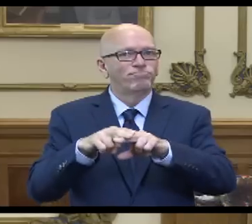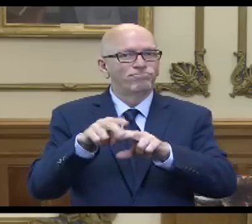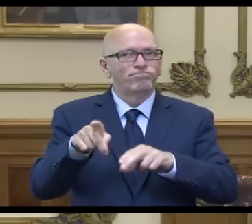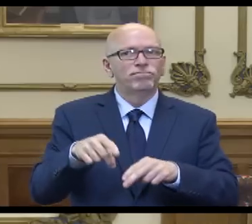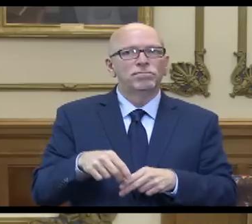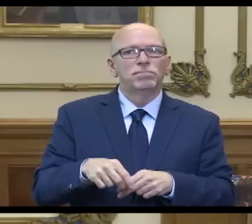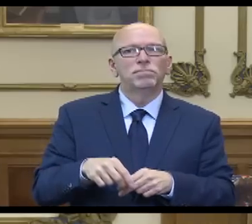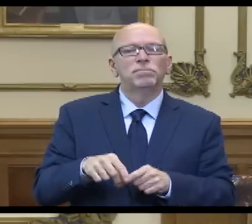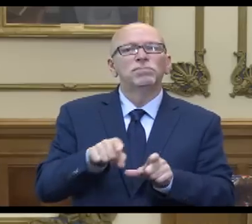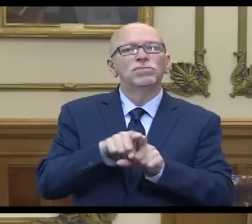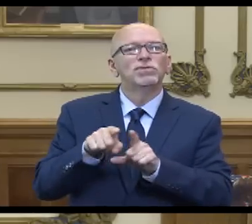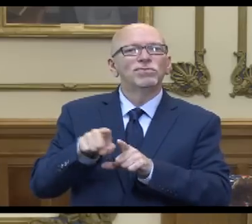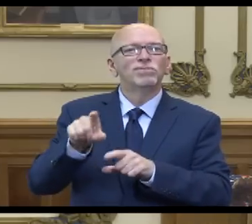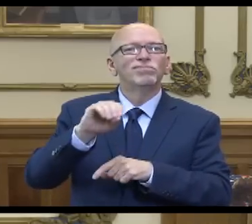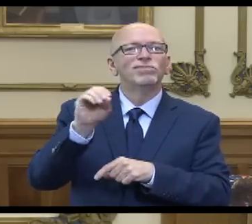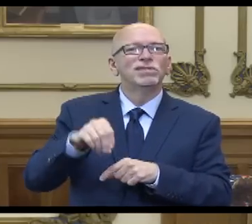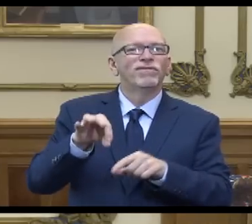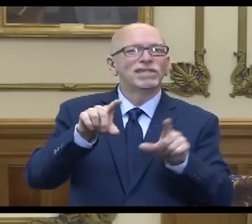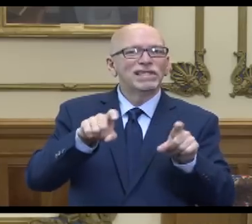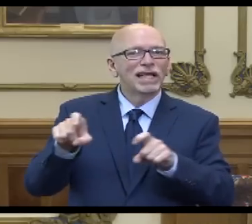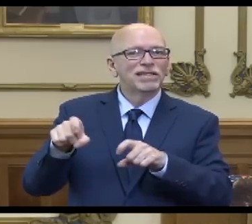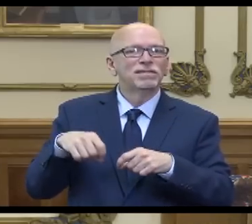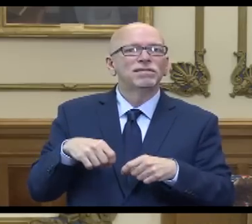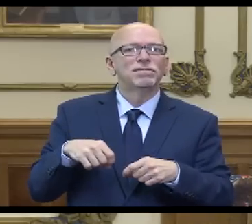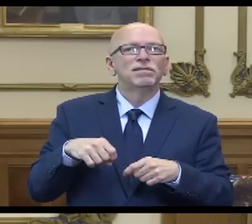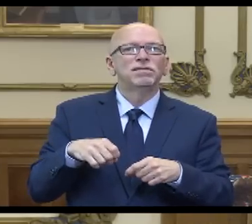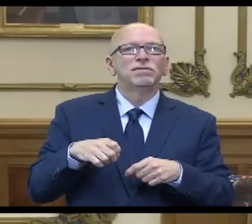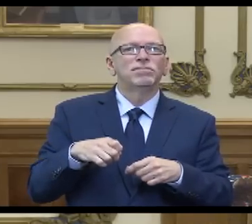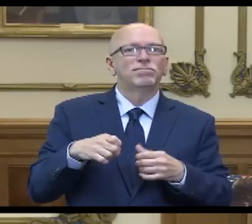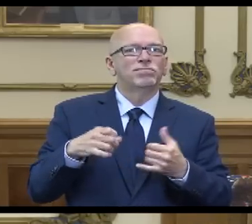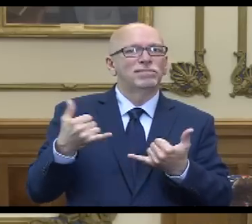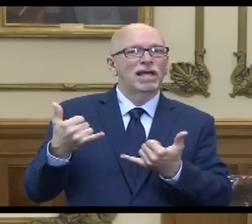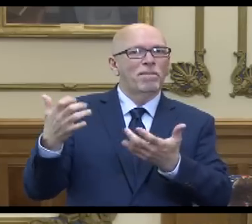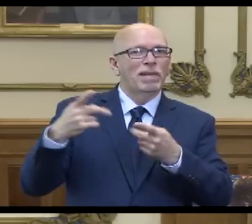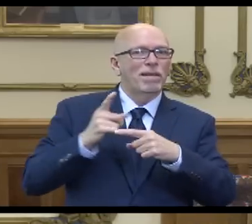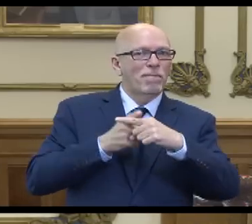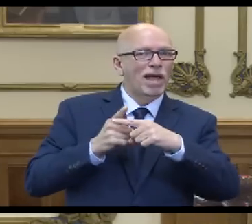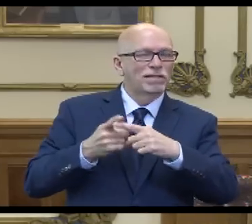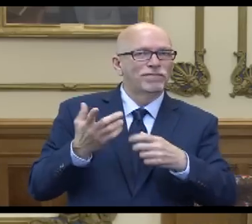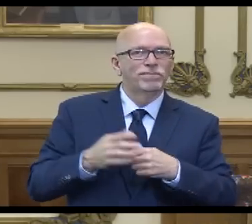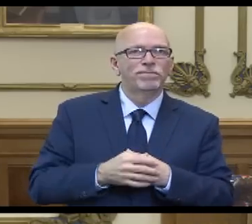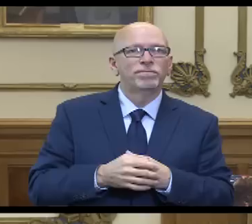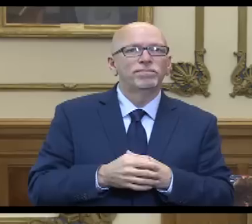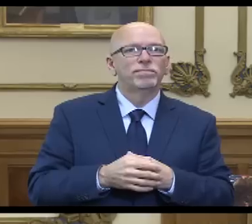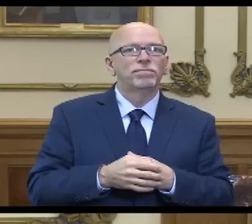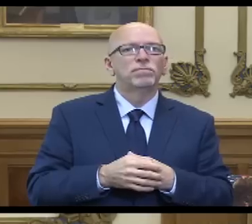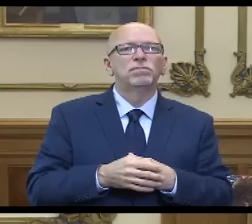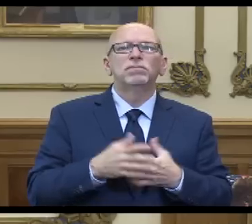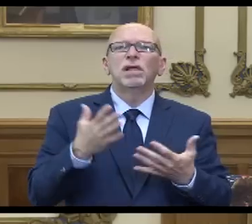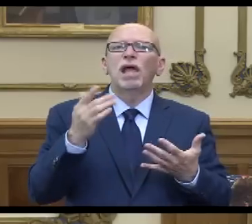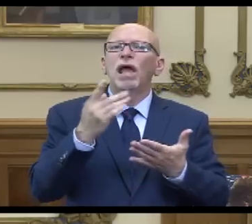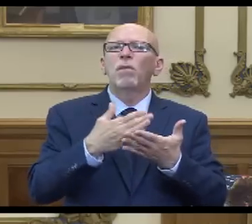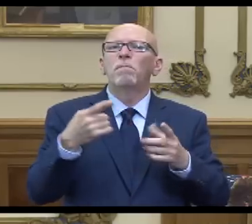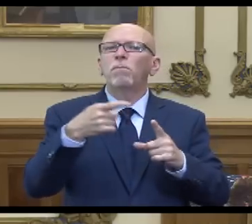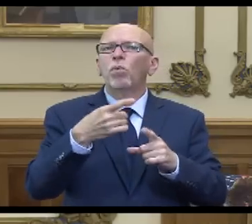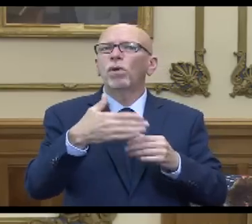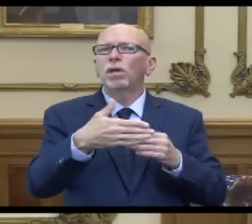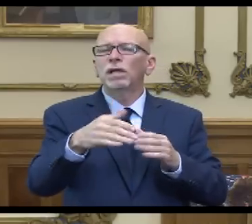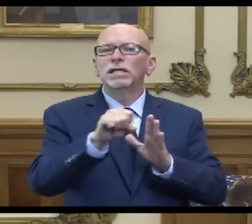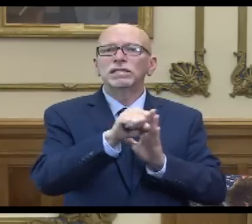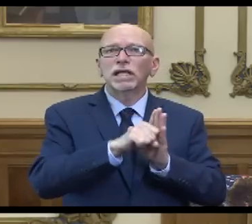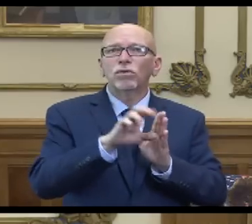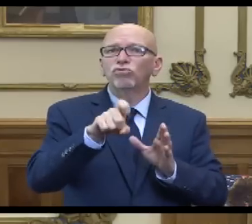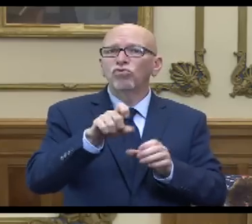as the percentage of tests that are coming back positive. At what point does the state or